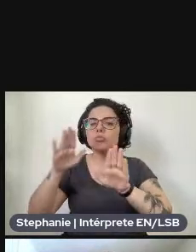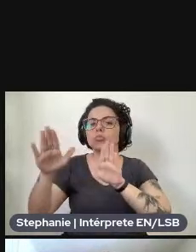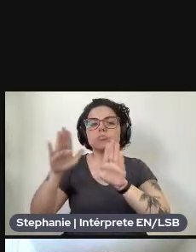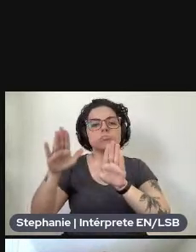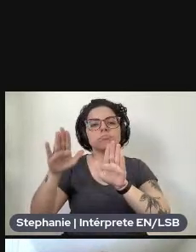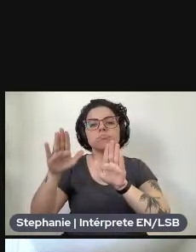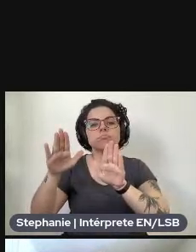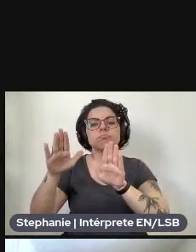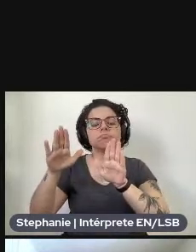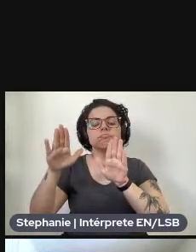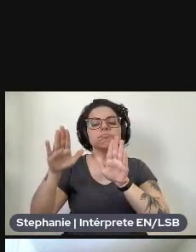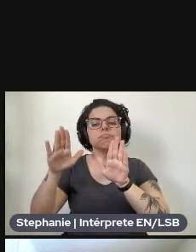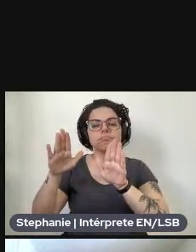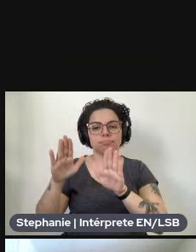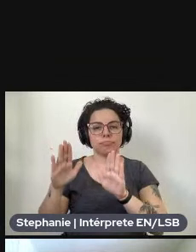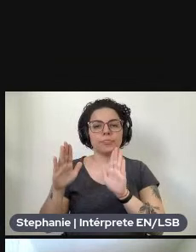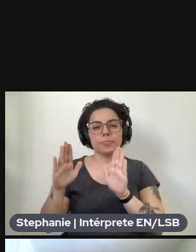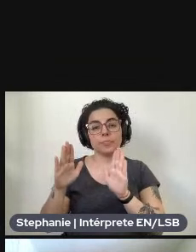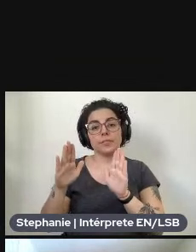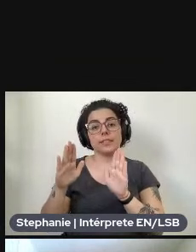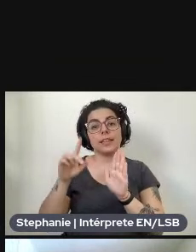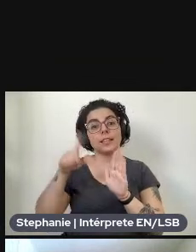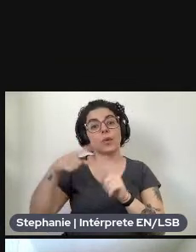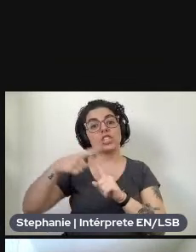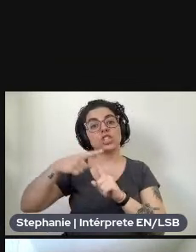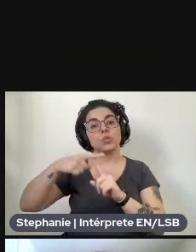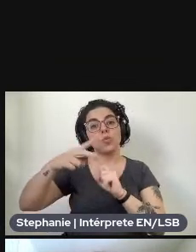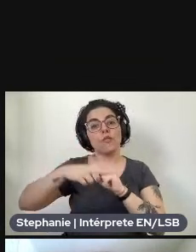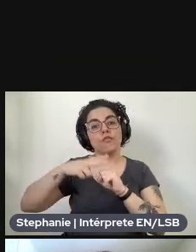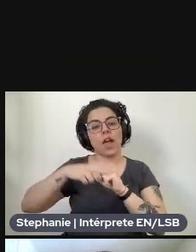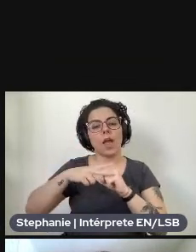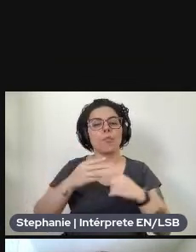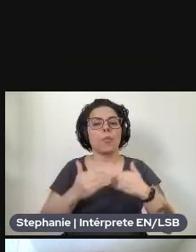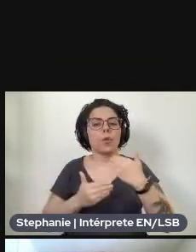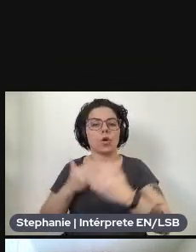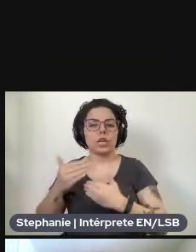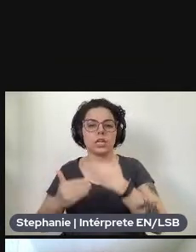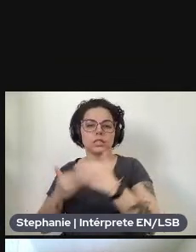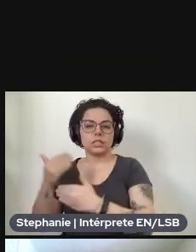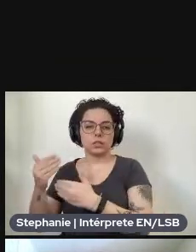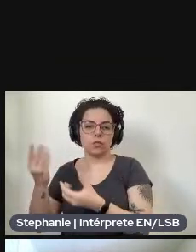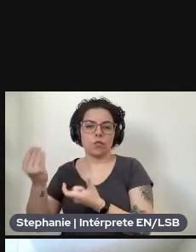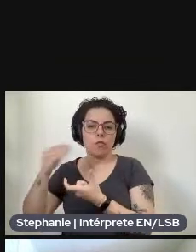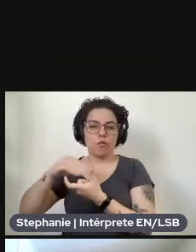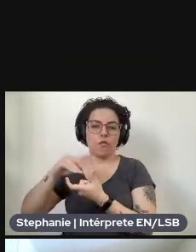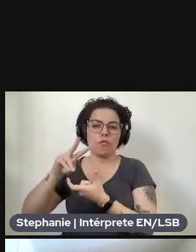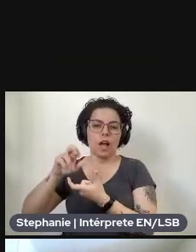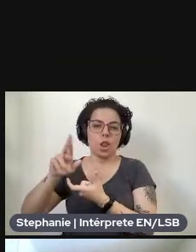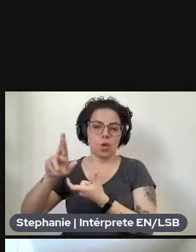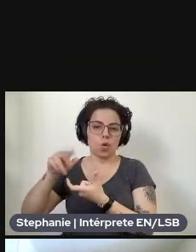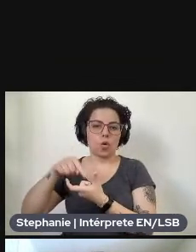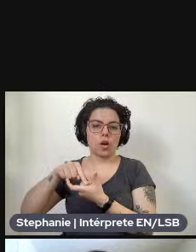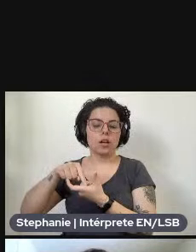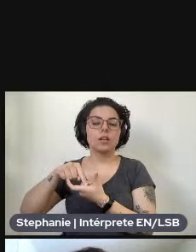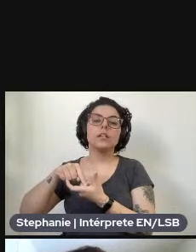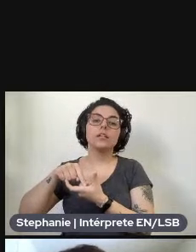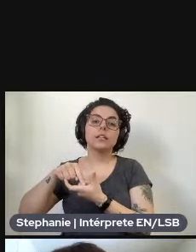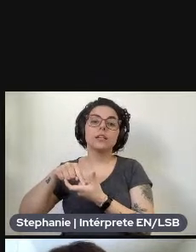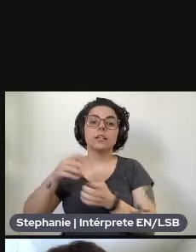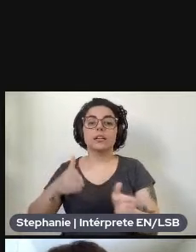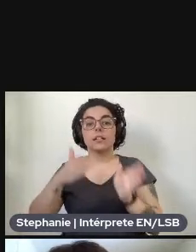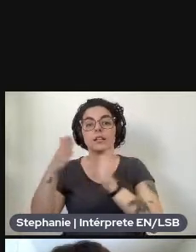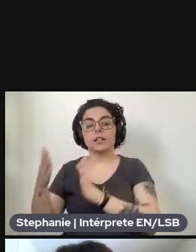So it is progressive, the value it expresses. And guapo is